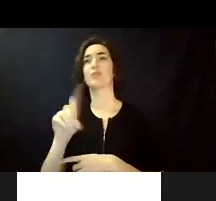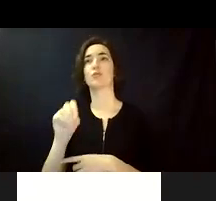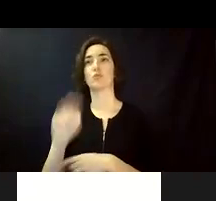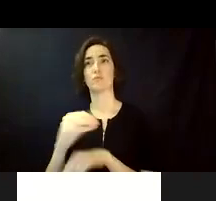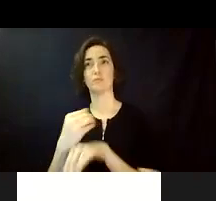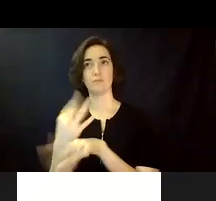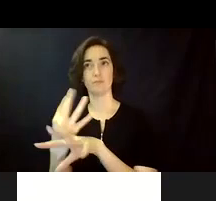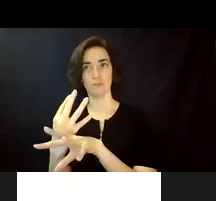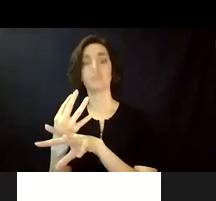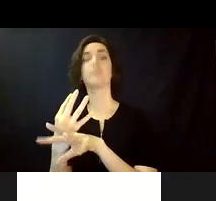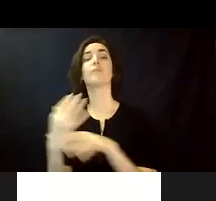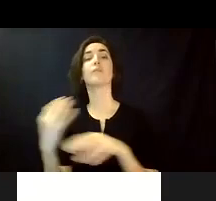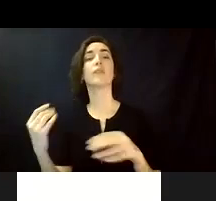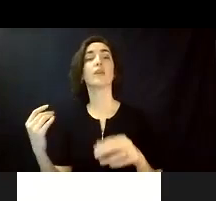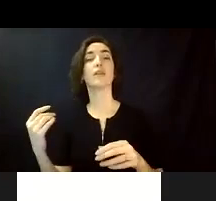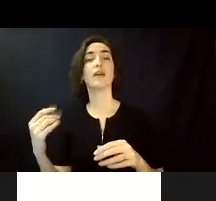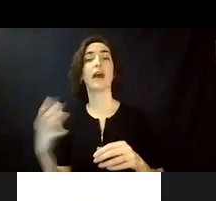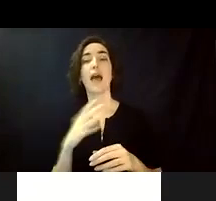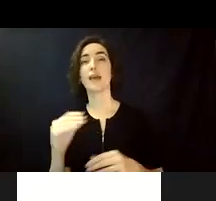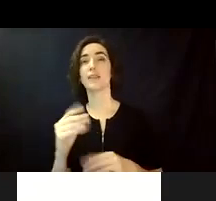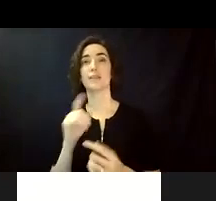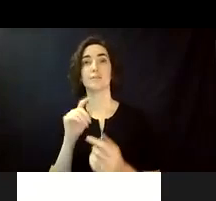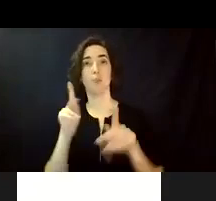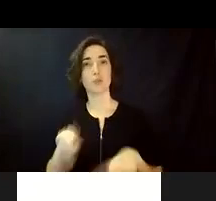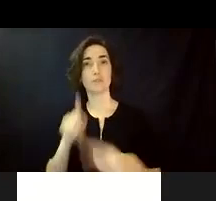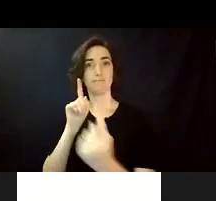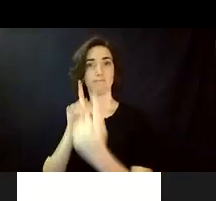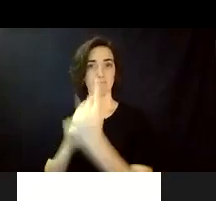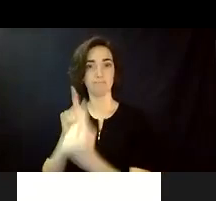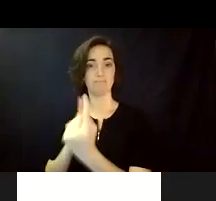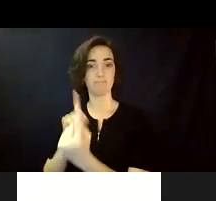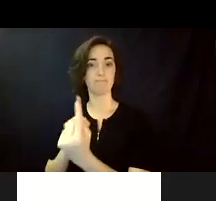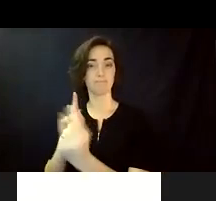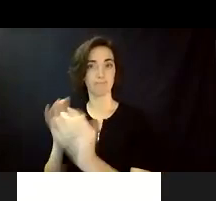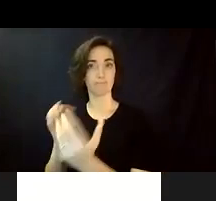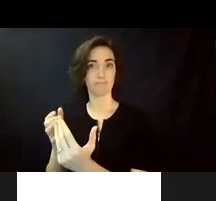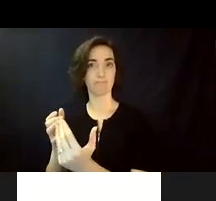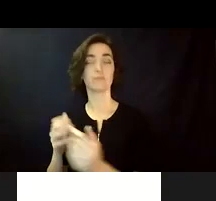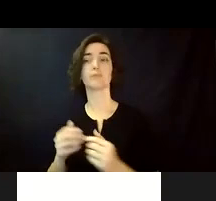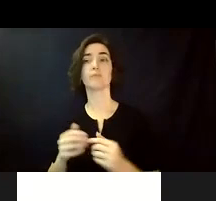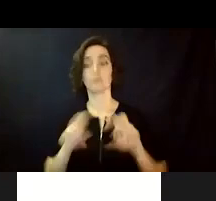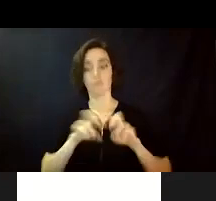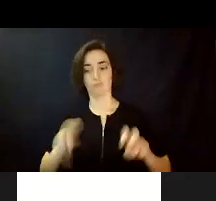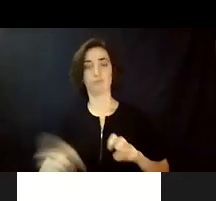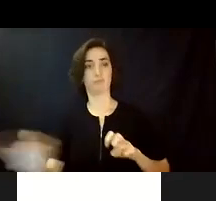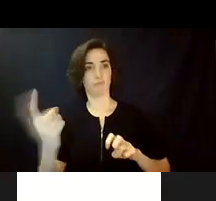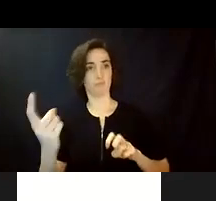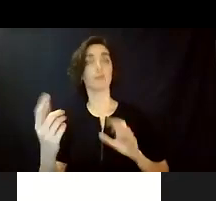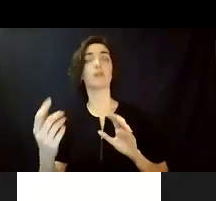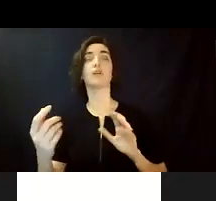in addition to face-to-face classes and interaction. We're going to be